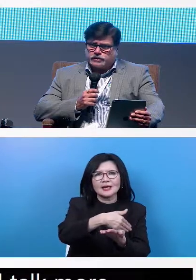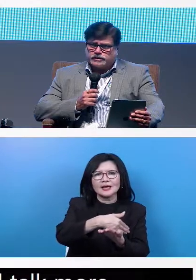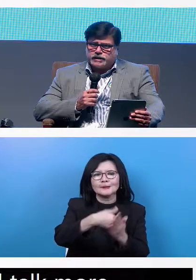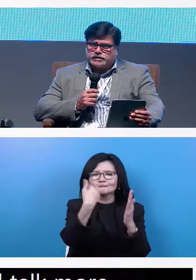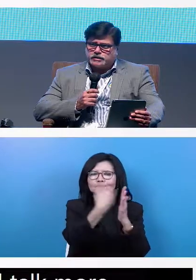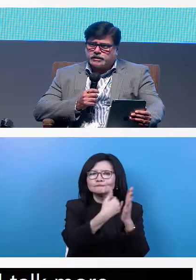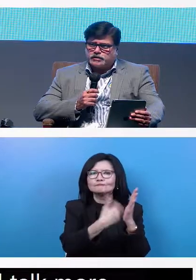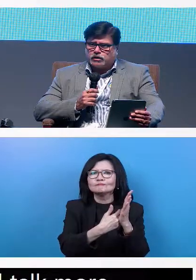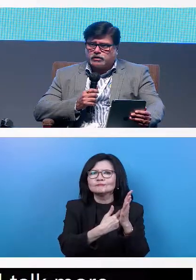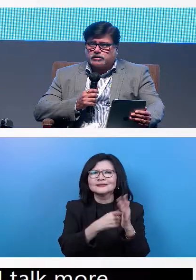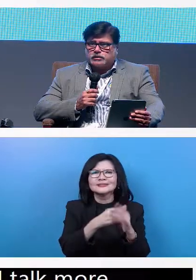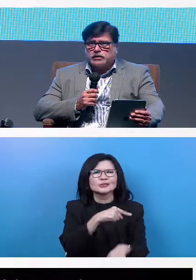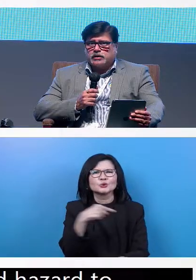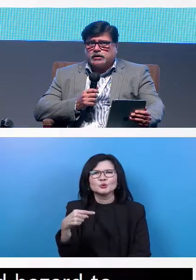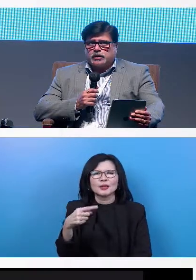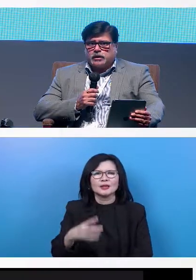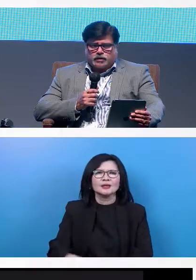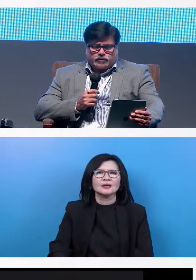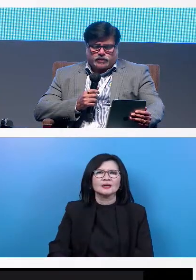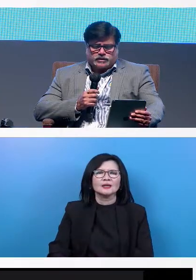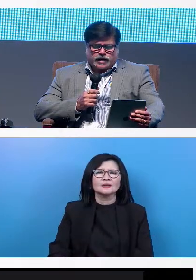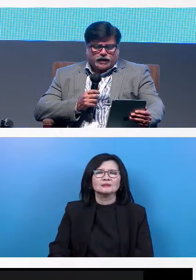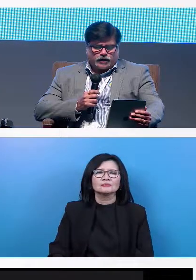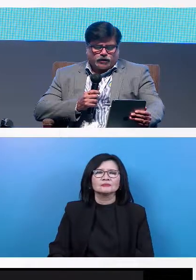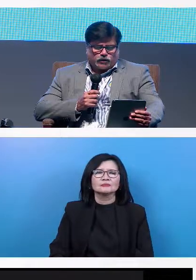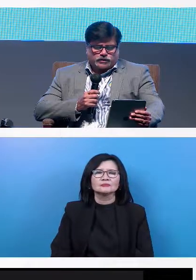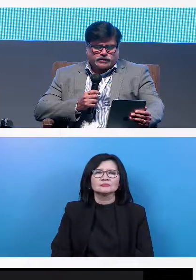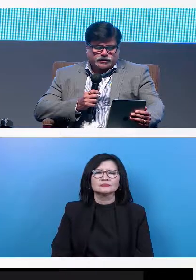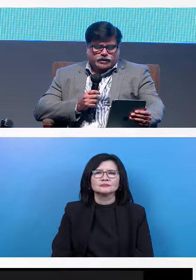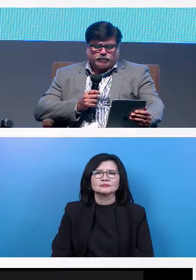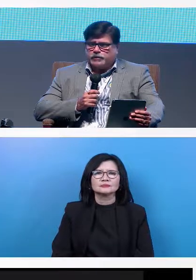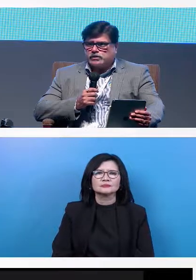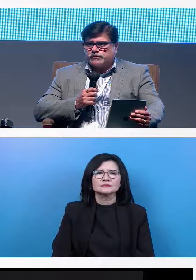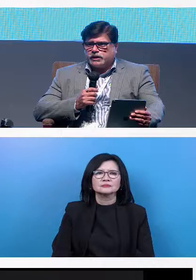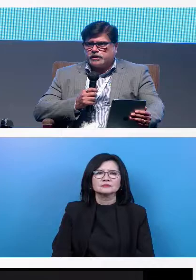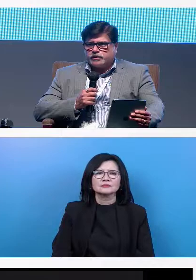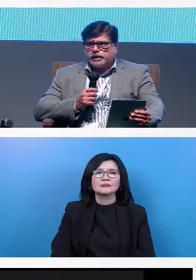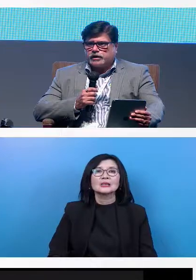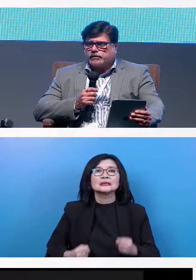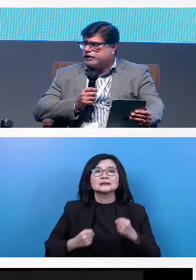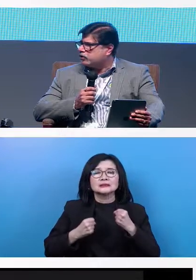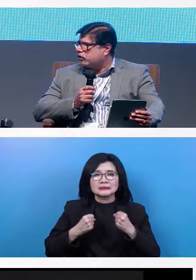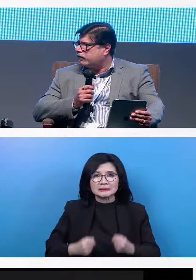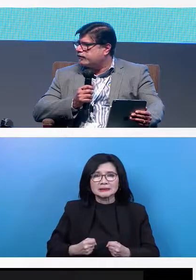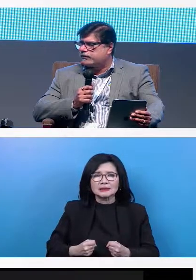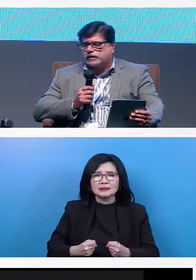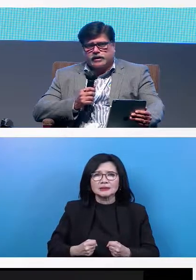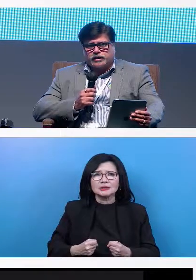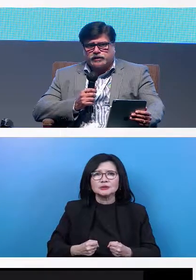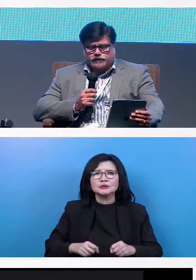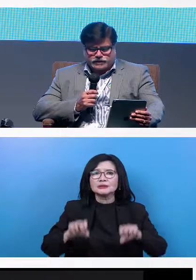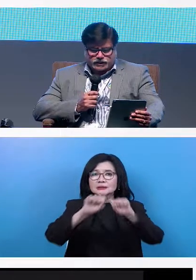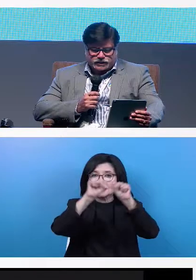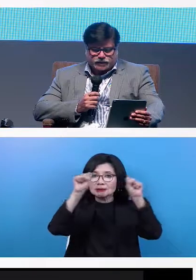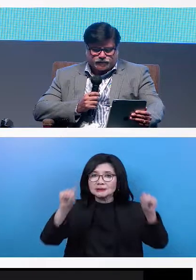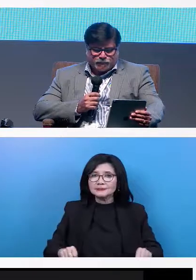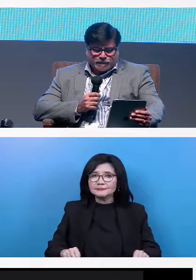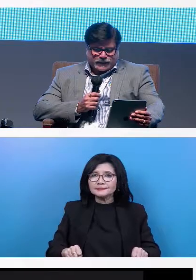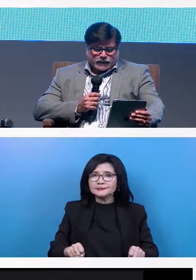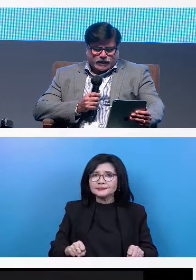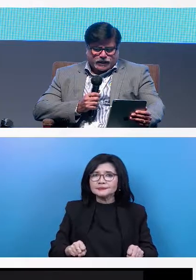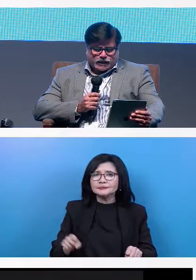also resilience is not a siloed system. Because of the interdependent nature of critical